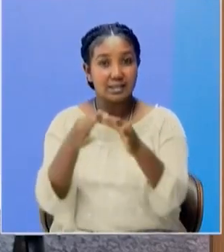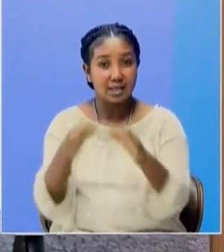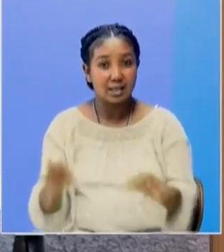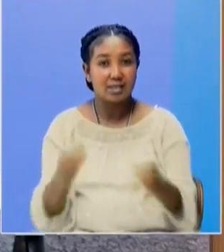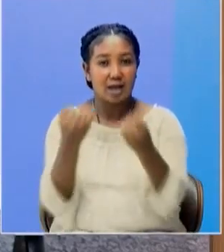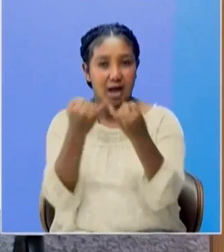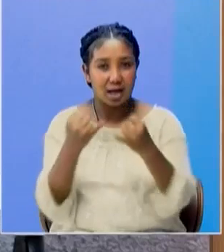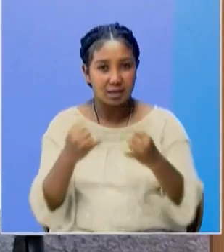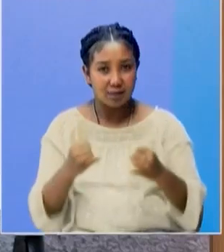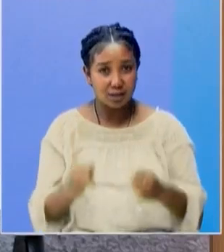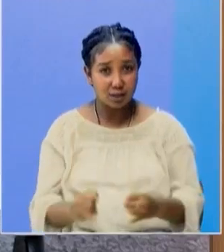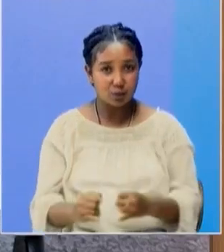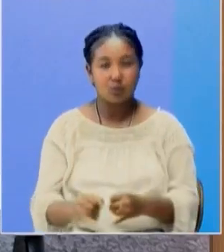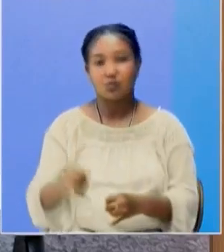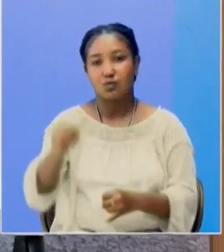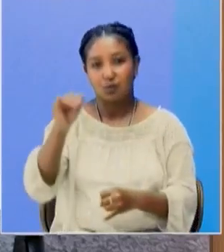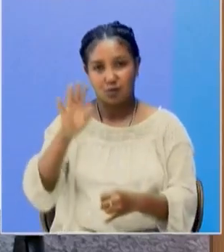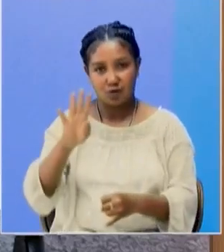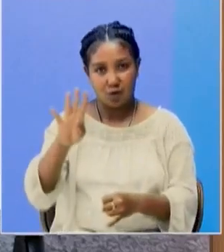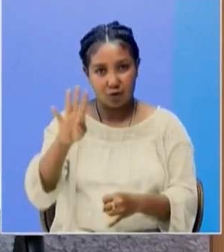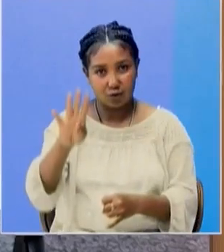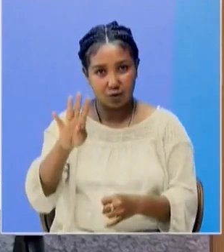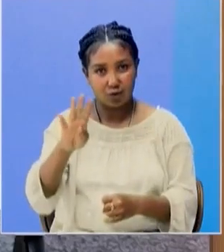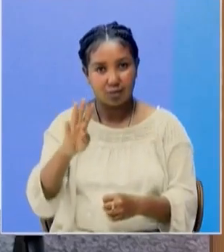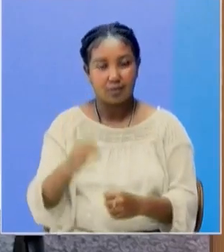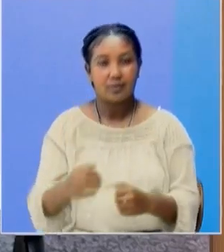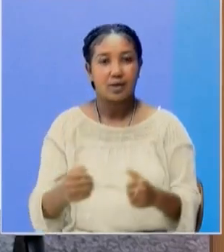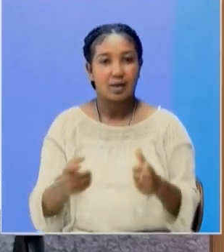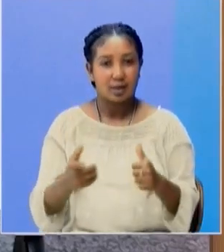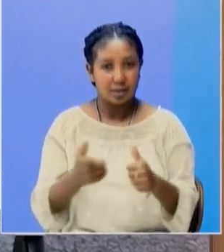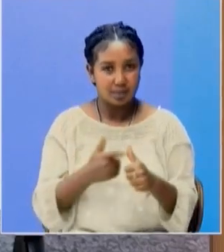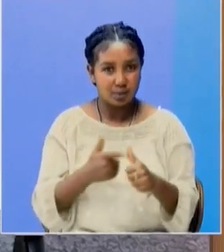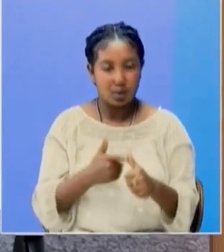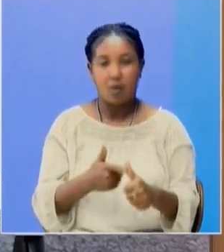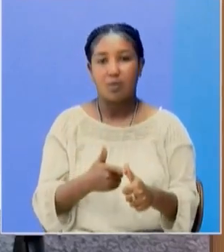are classified into 4. These are